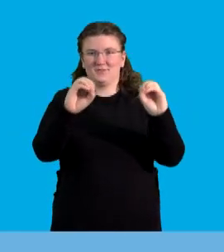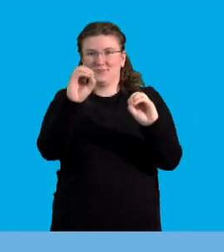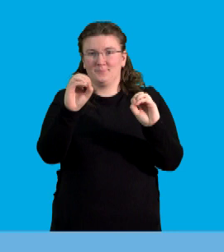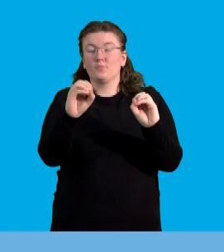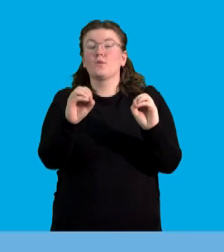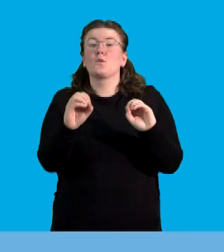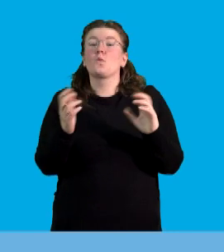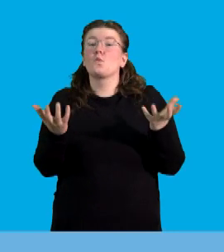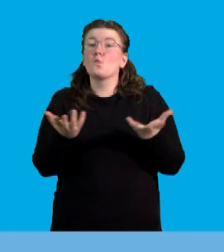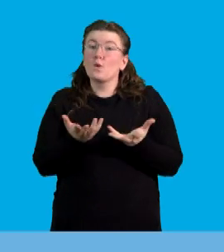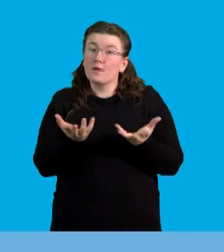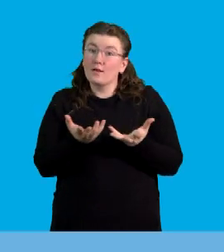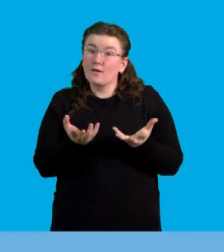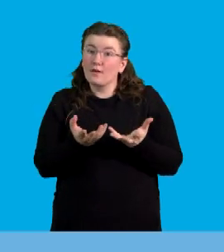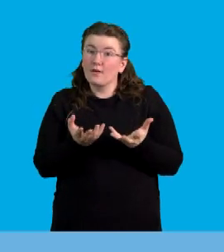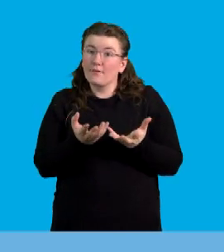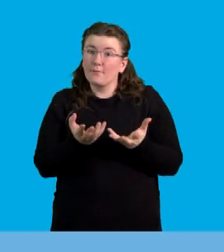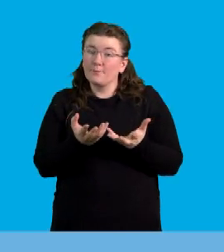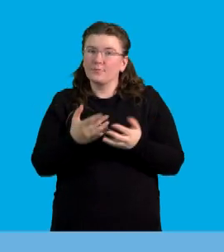On the outer